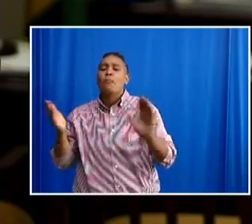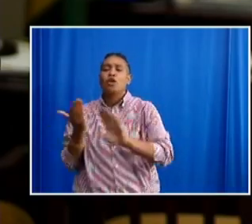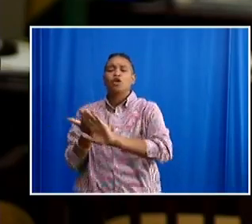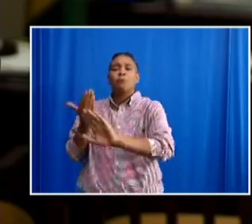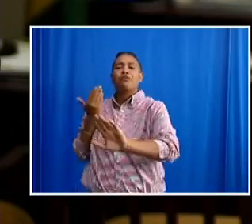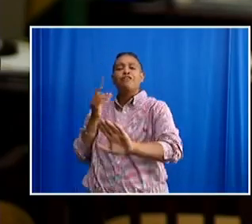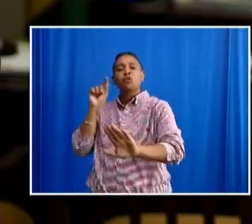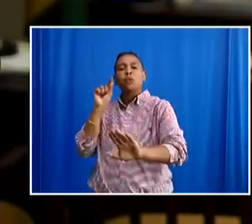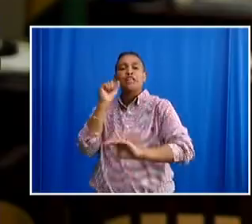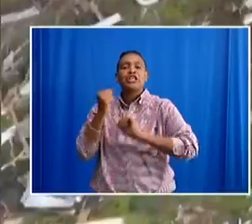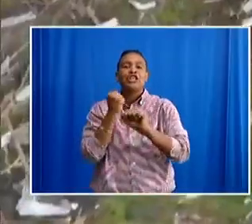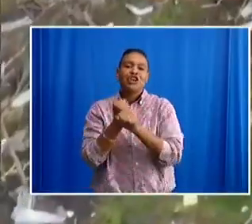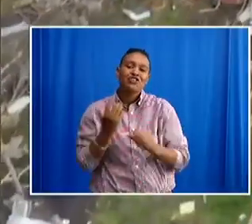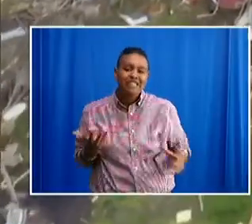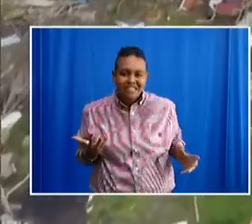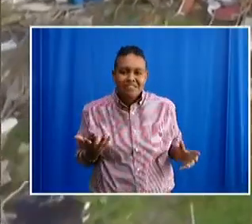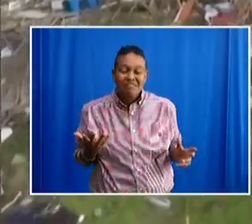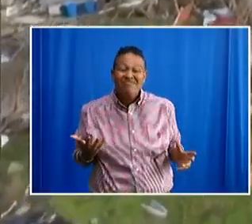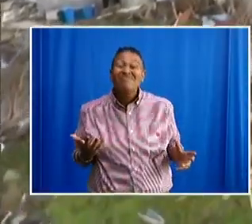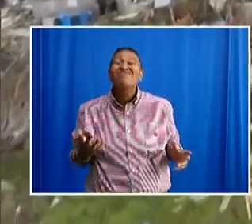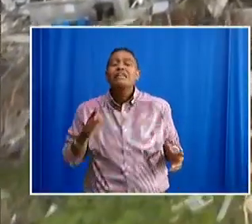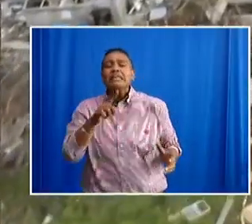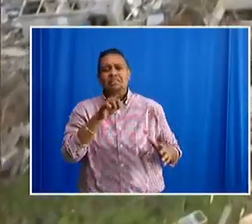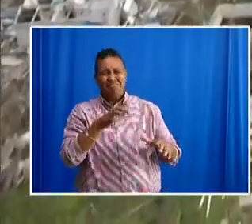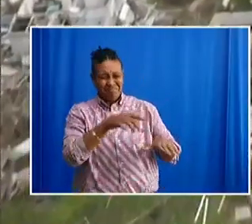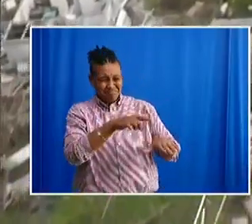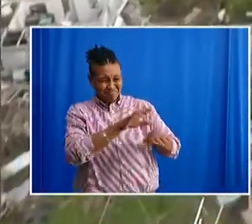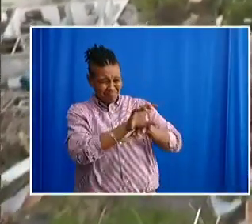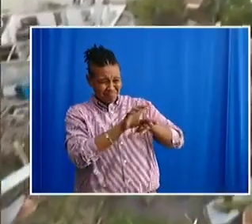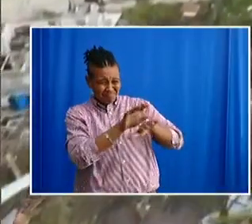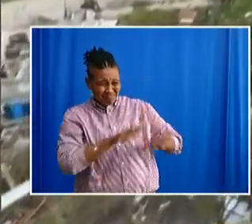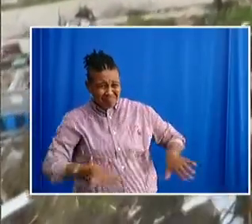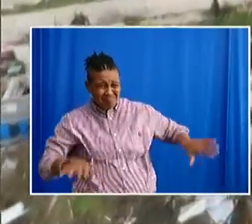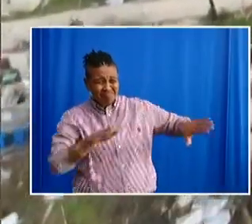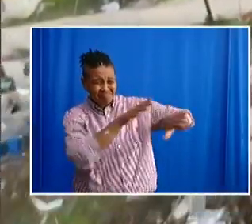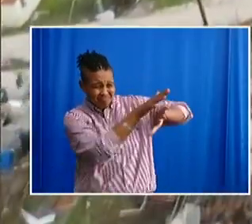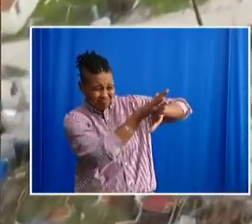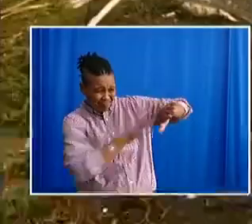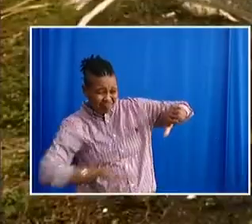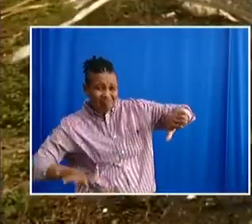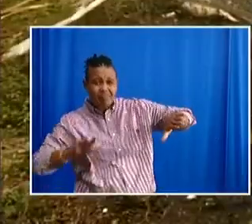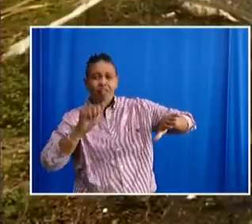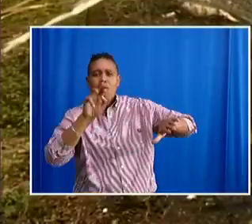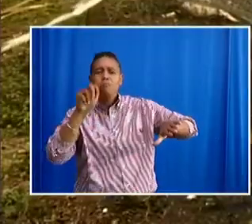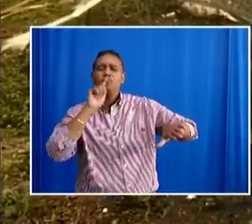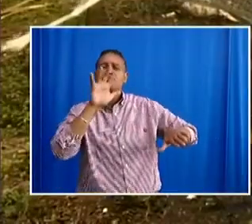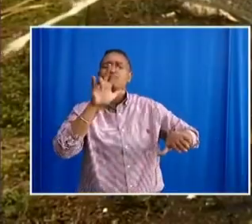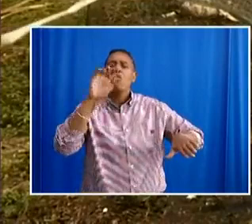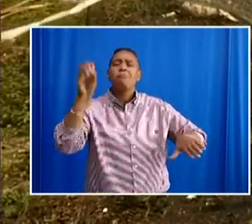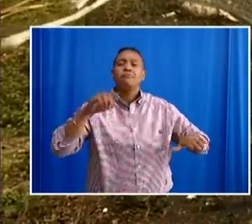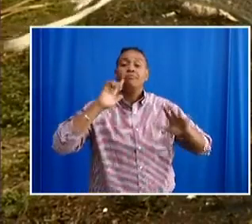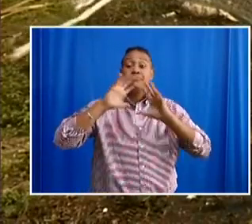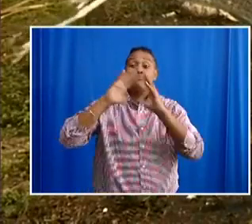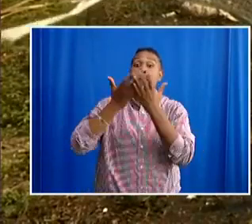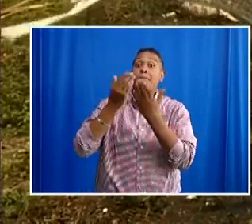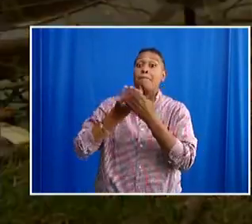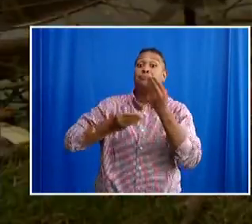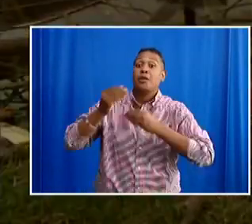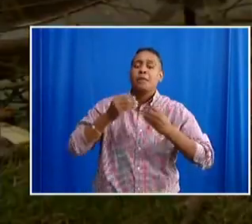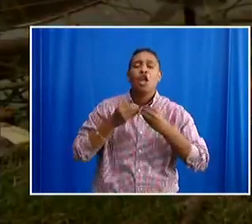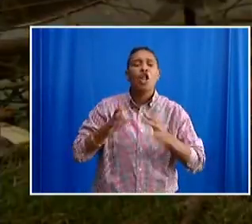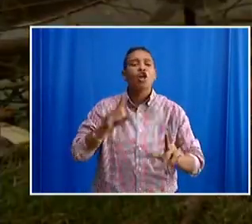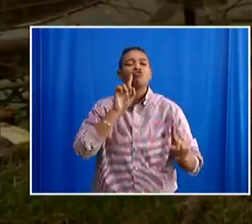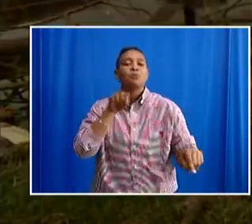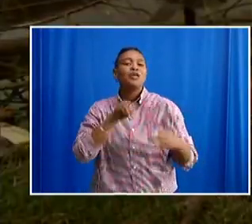previous 20-year period. The region accounts for 53% of global economic losses reported in the last